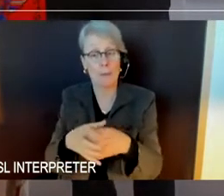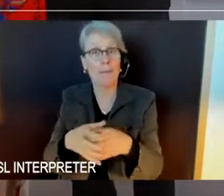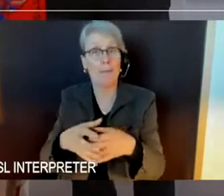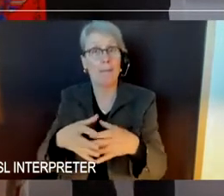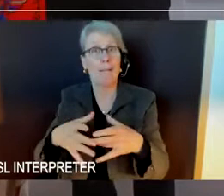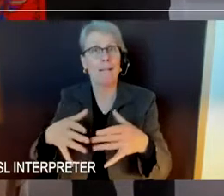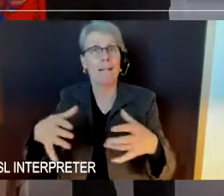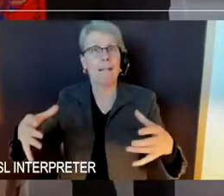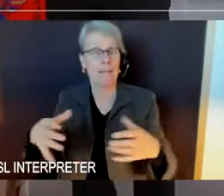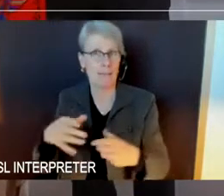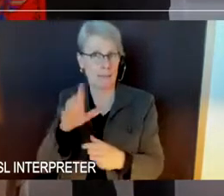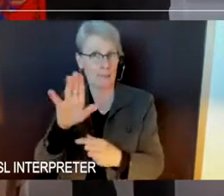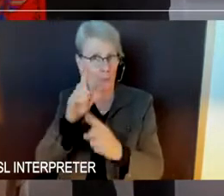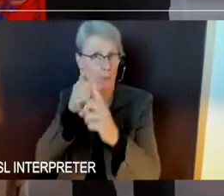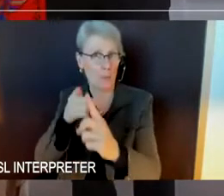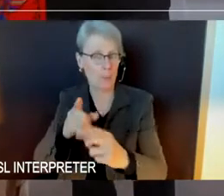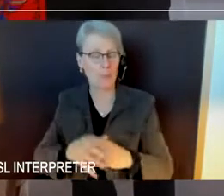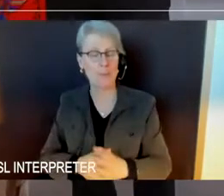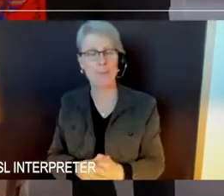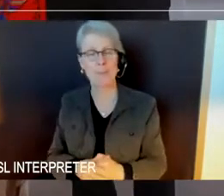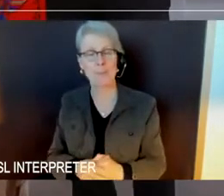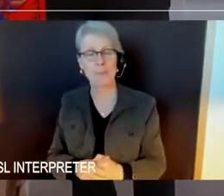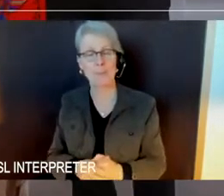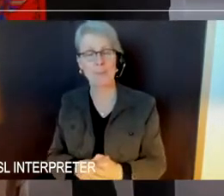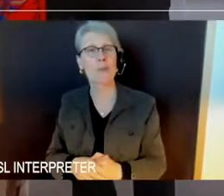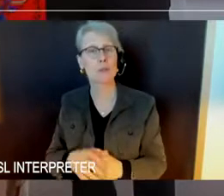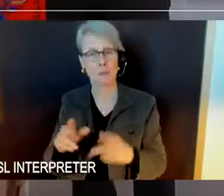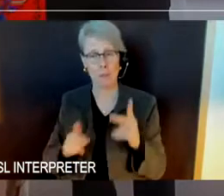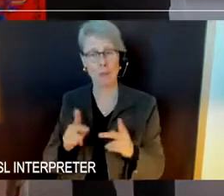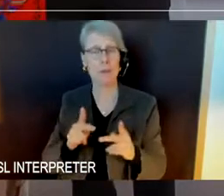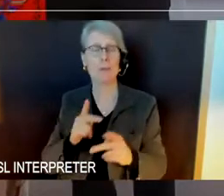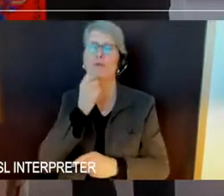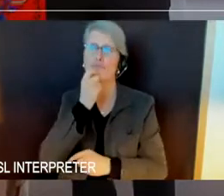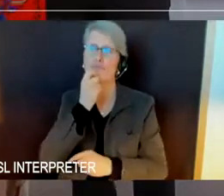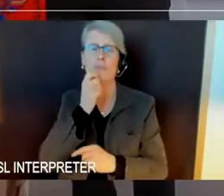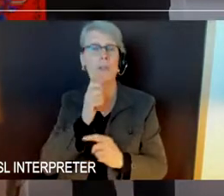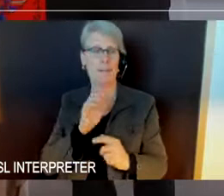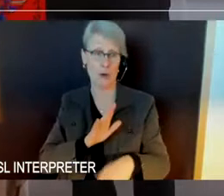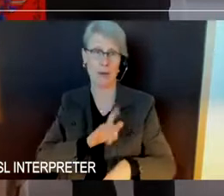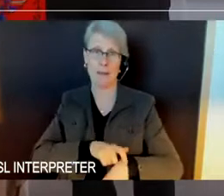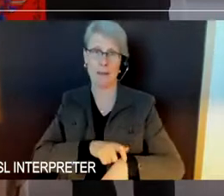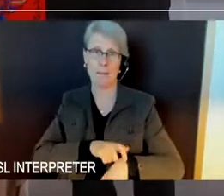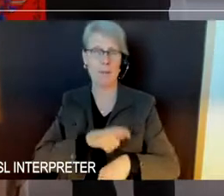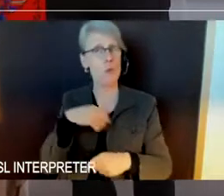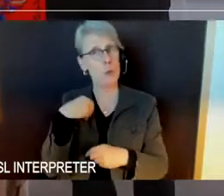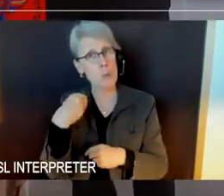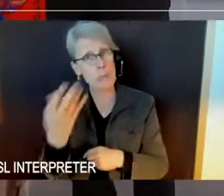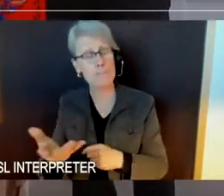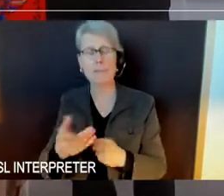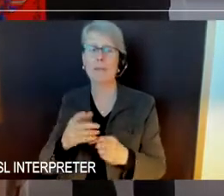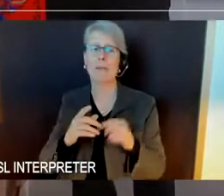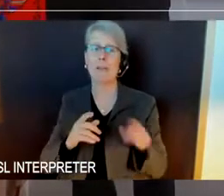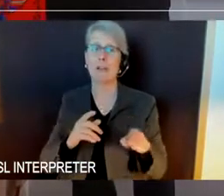audience. And so in order for that to happen, for audiences to give their